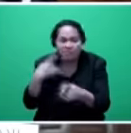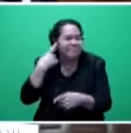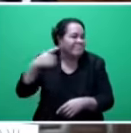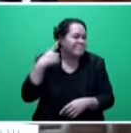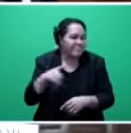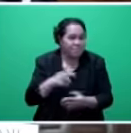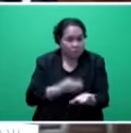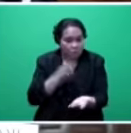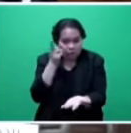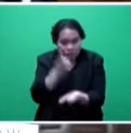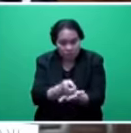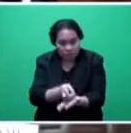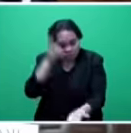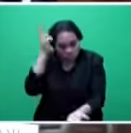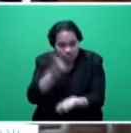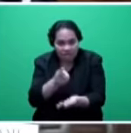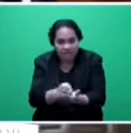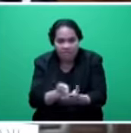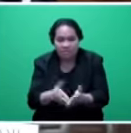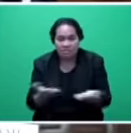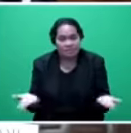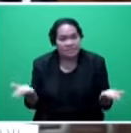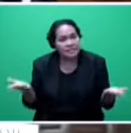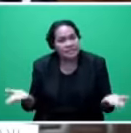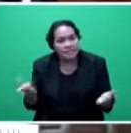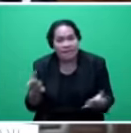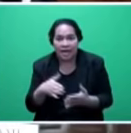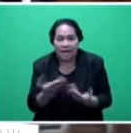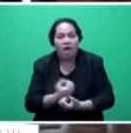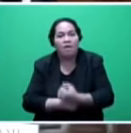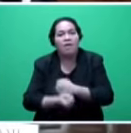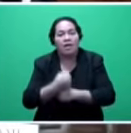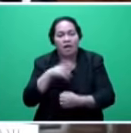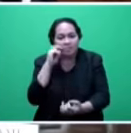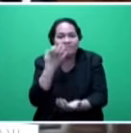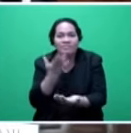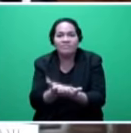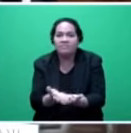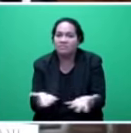and the reality, Mr. Speaker, sir, becomes obvious now.